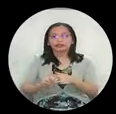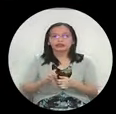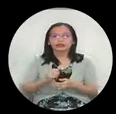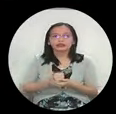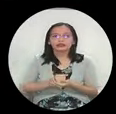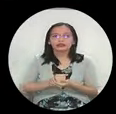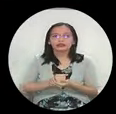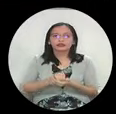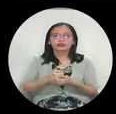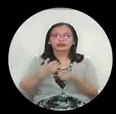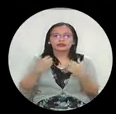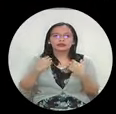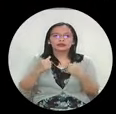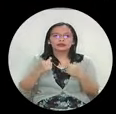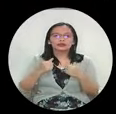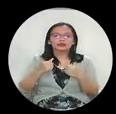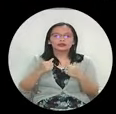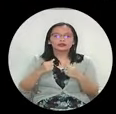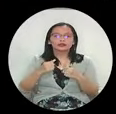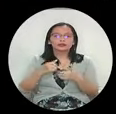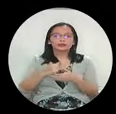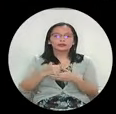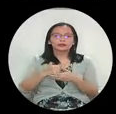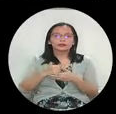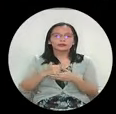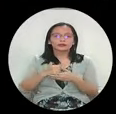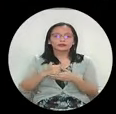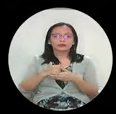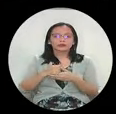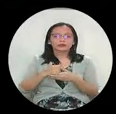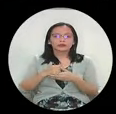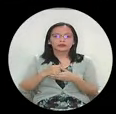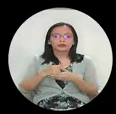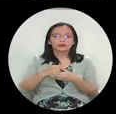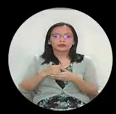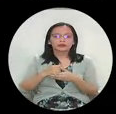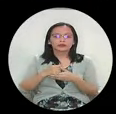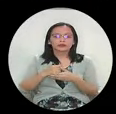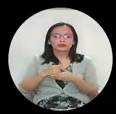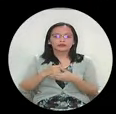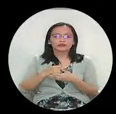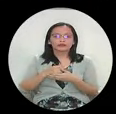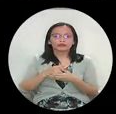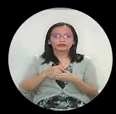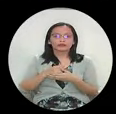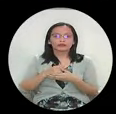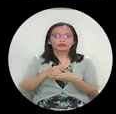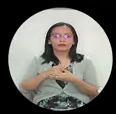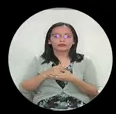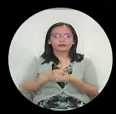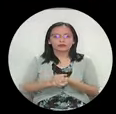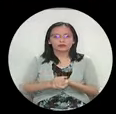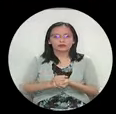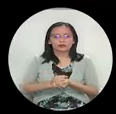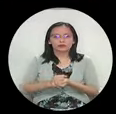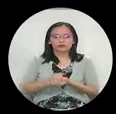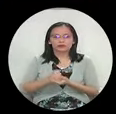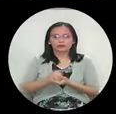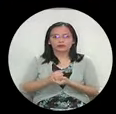of mind and with tears and temptations which befell me by the lying in wait of the Jews. Look up